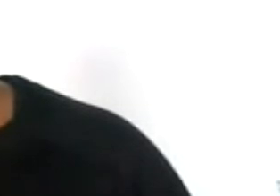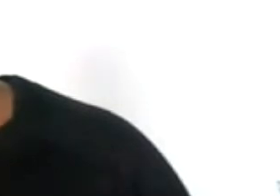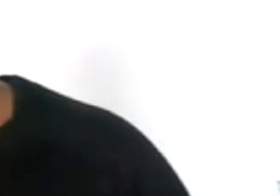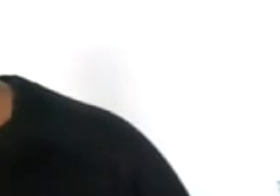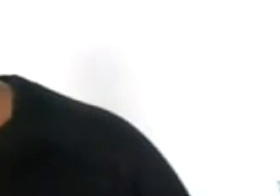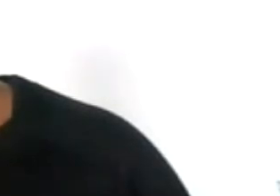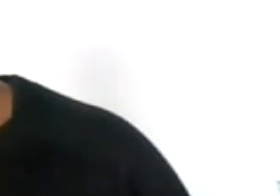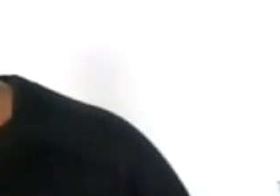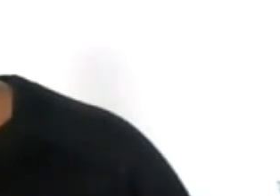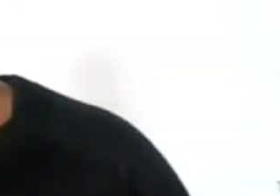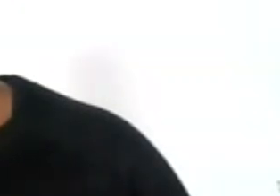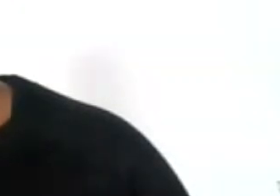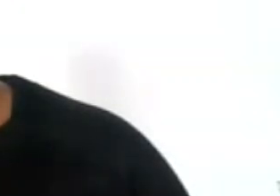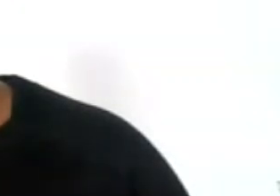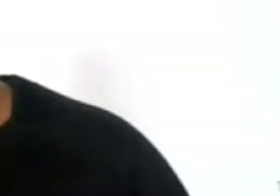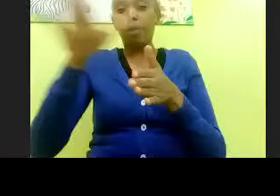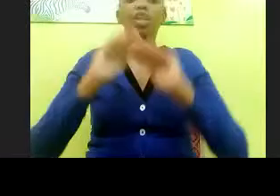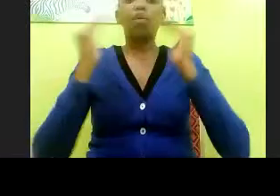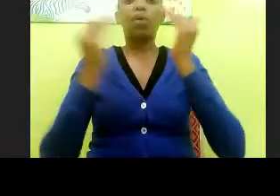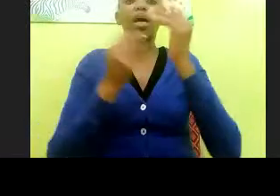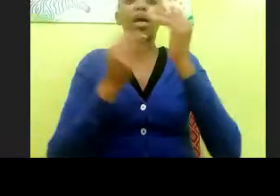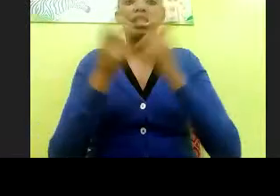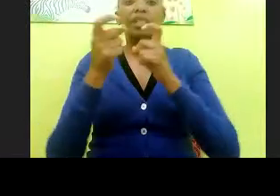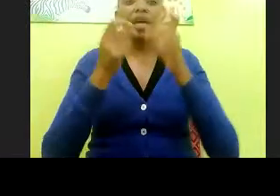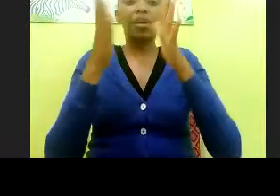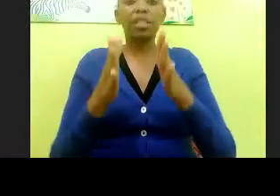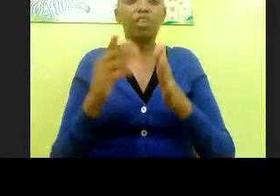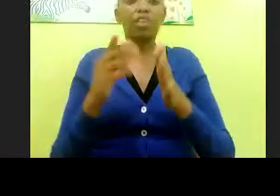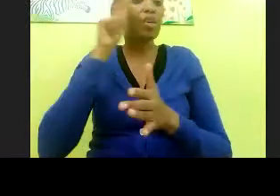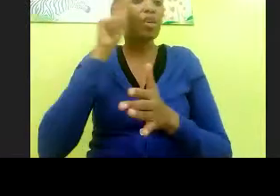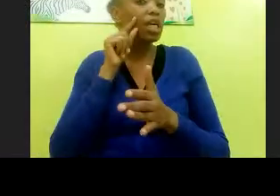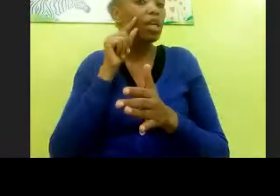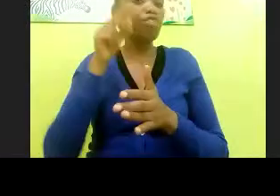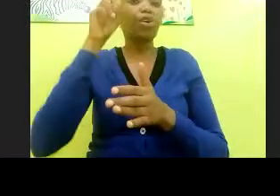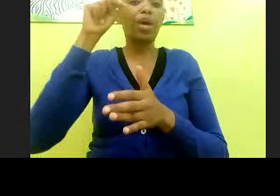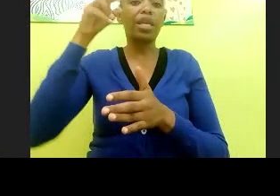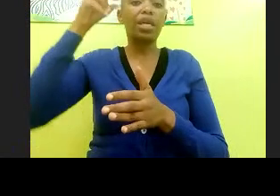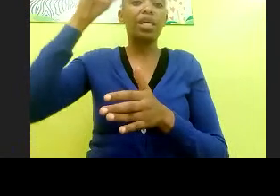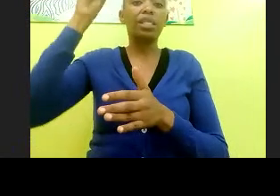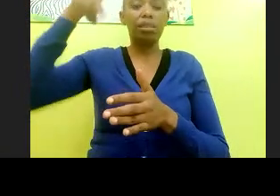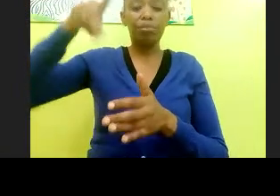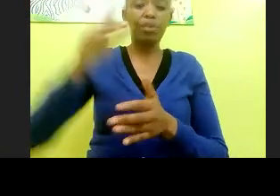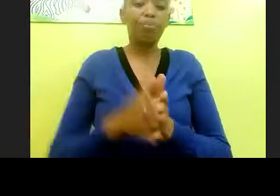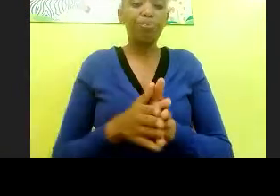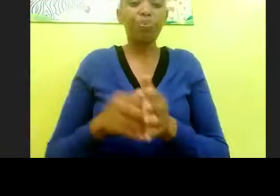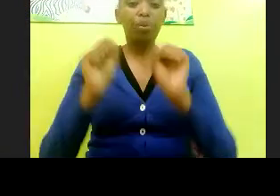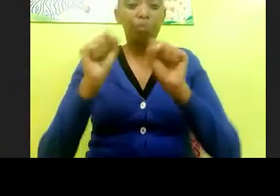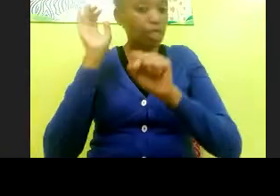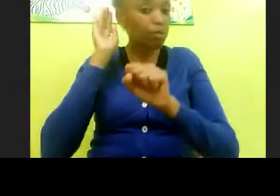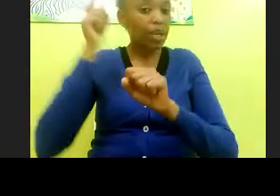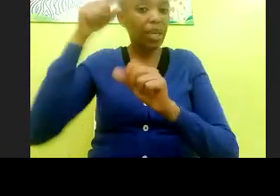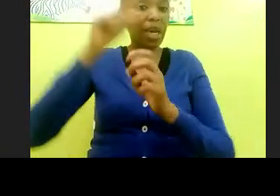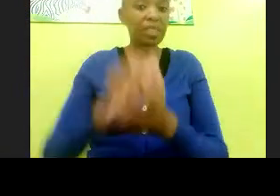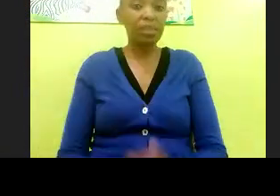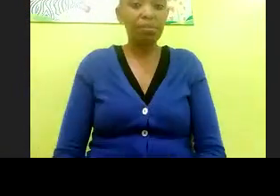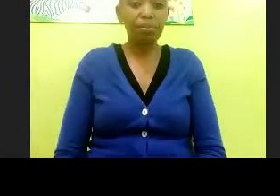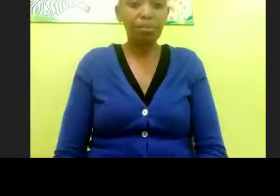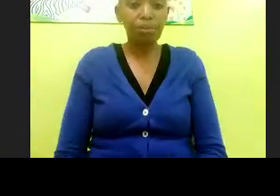the Global Director for Gender for UNDP. Raquel, are you with us?